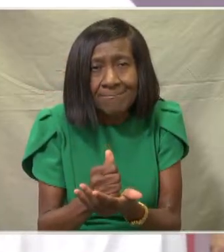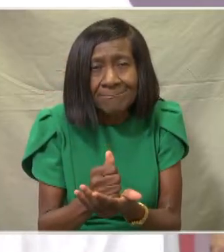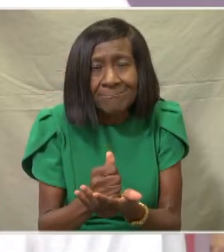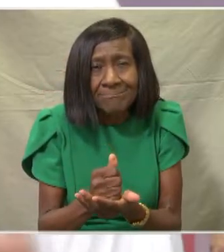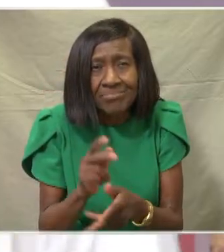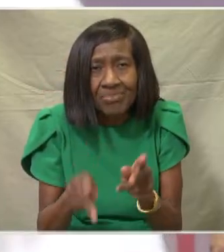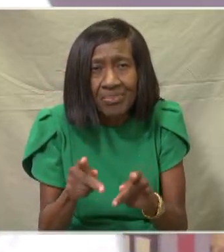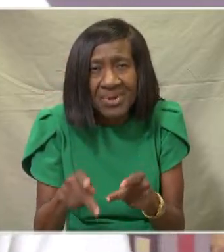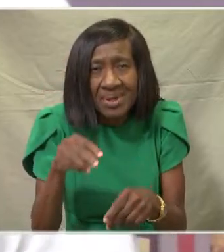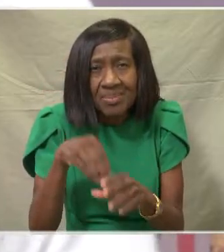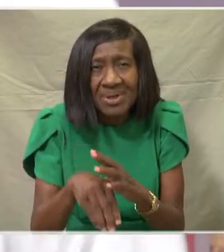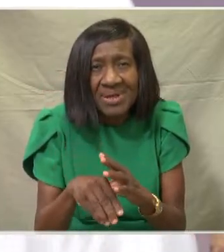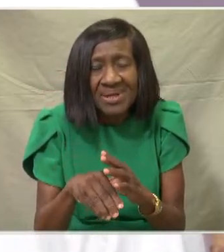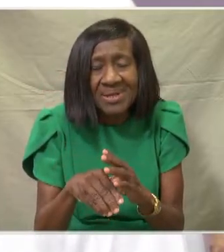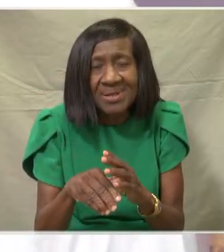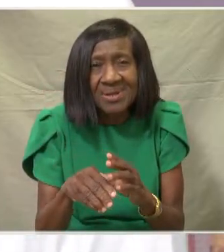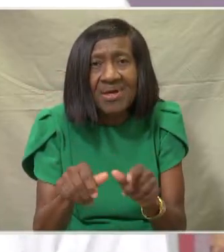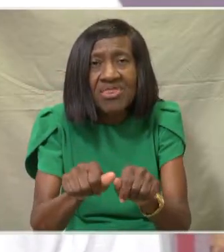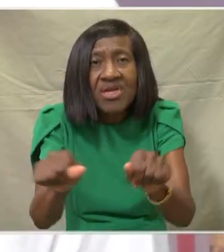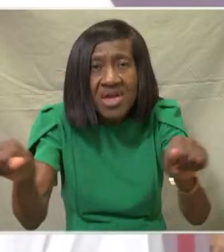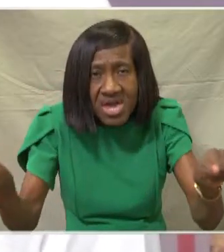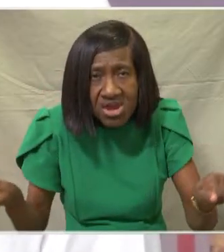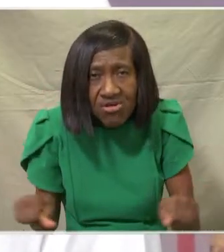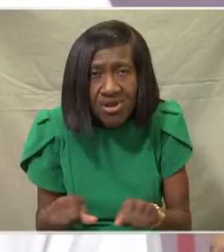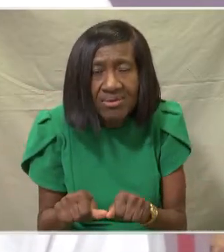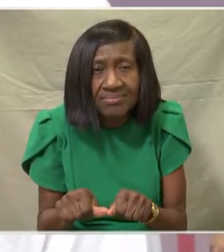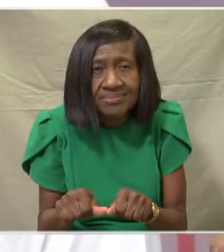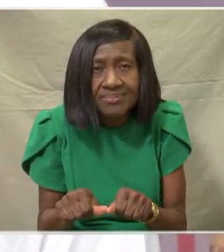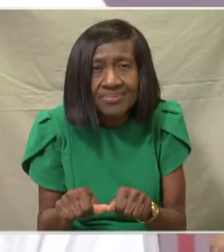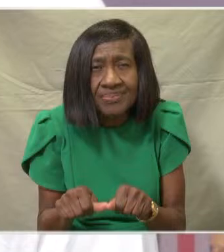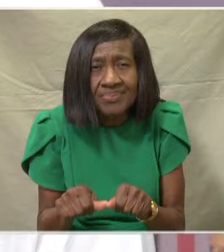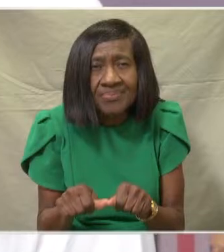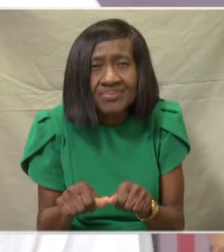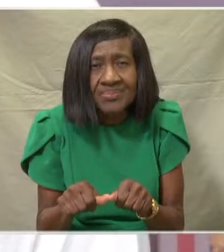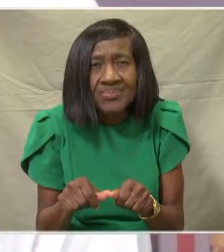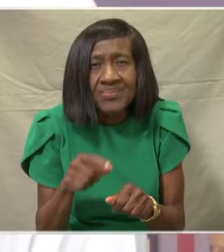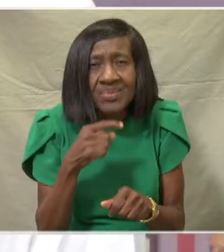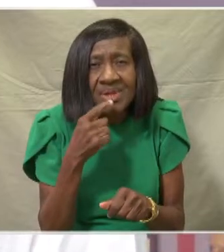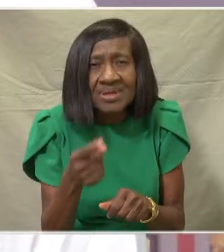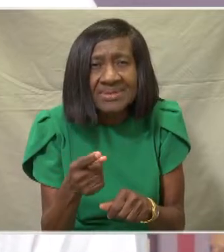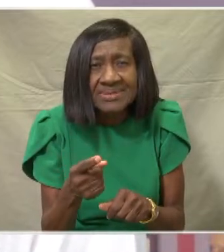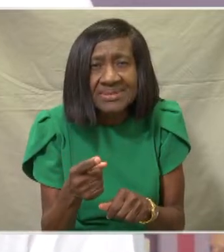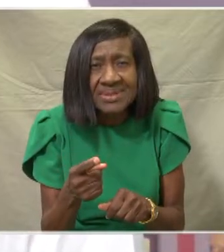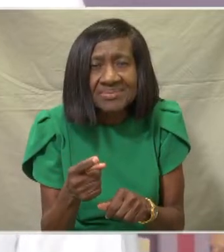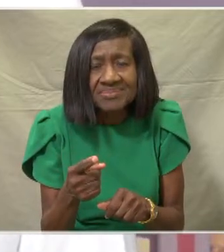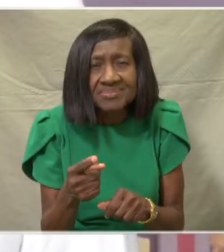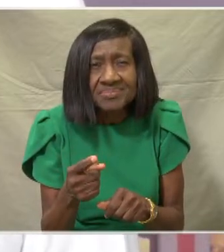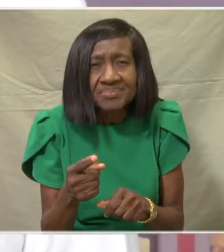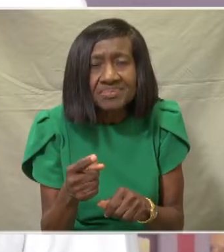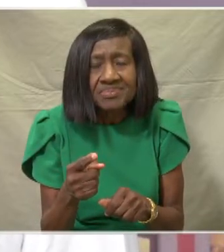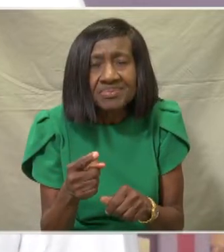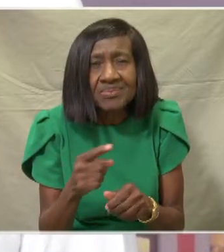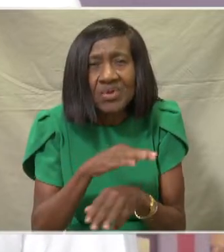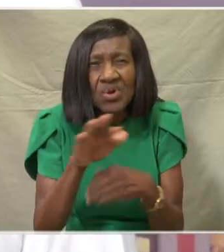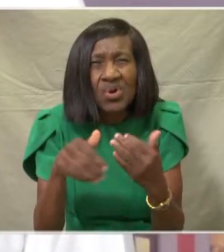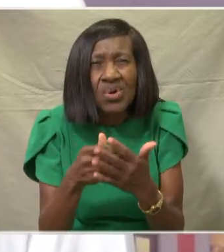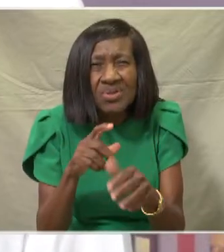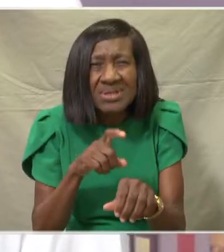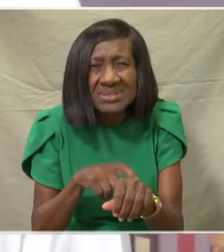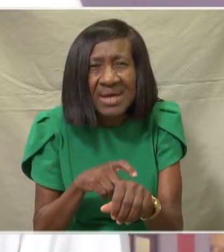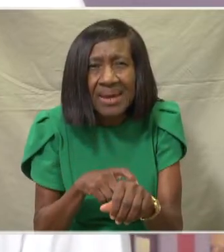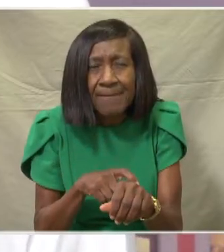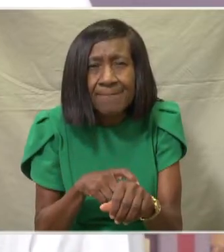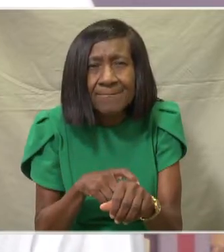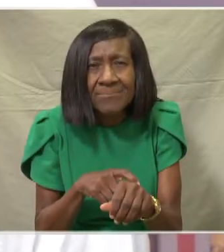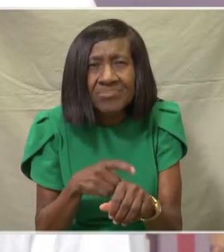Connections in the community or church connections or whatever. So we have that situation that we're dealing with all the time, so it's not really. And we also have